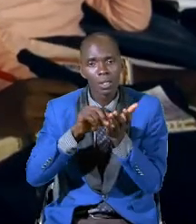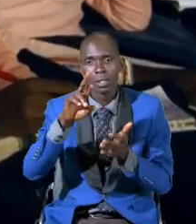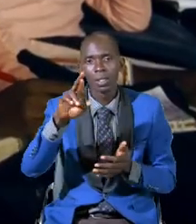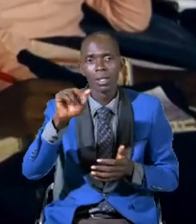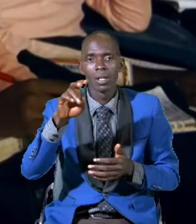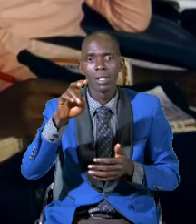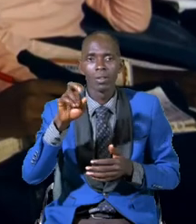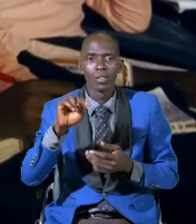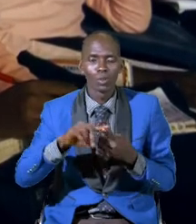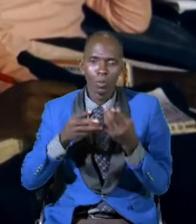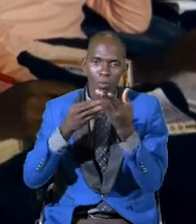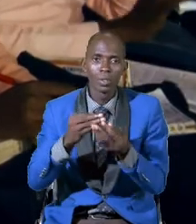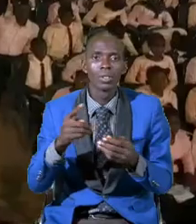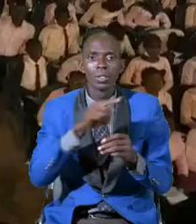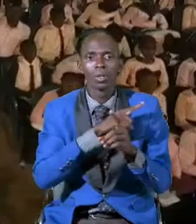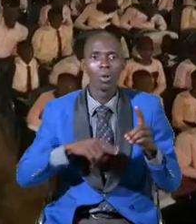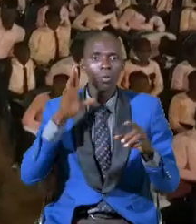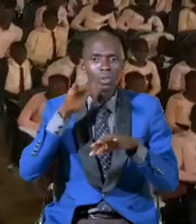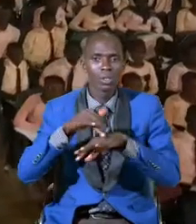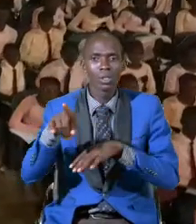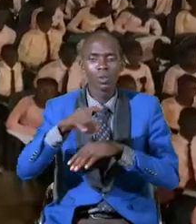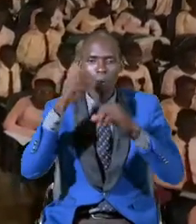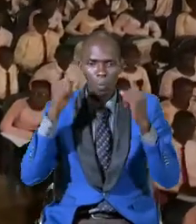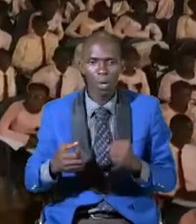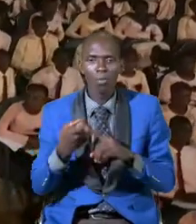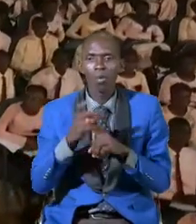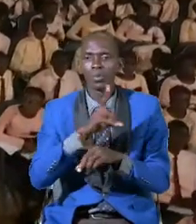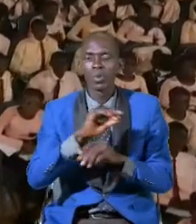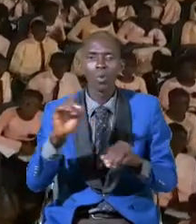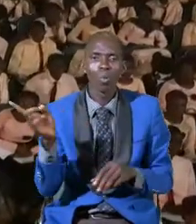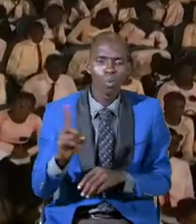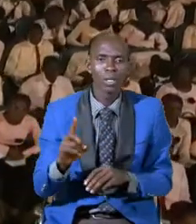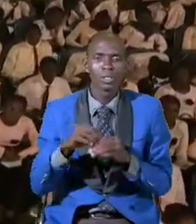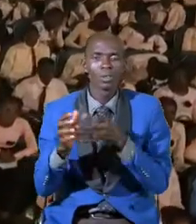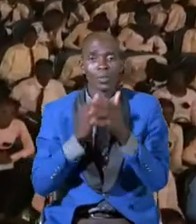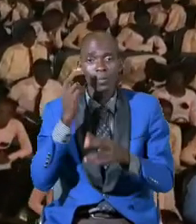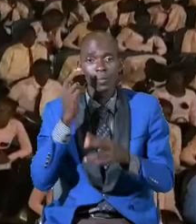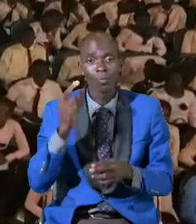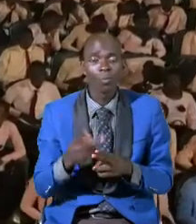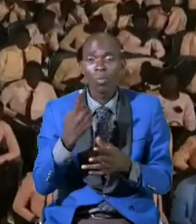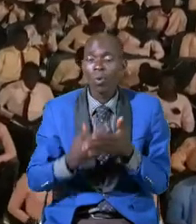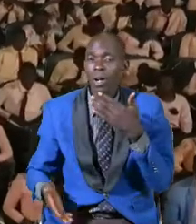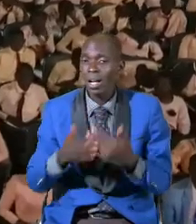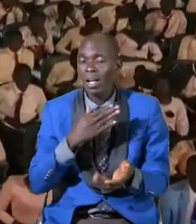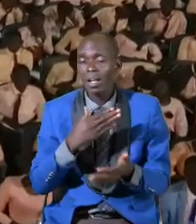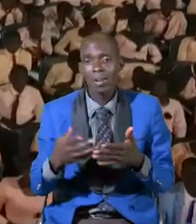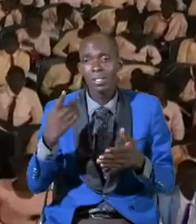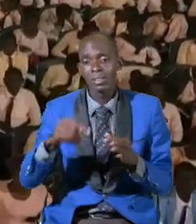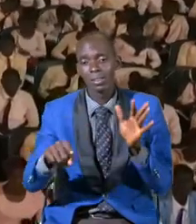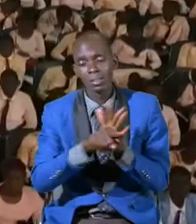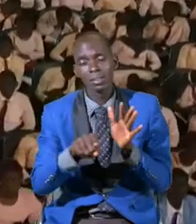Power from nowhere. Provision from nowhere. Whatever the prophetic utterances